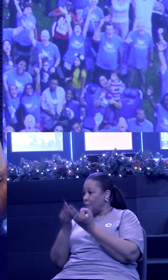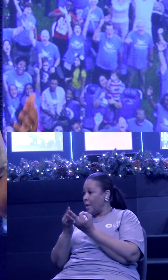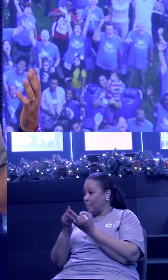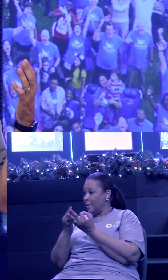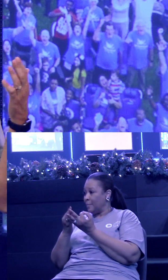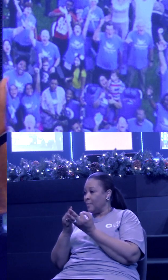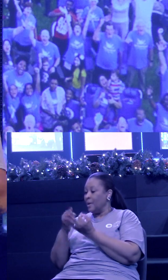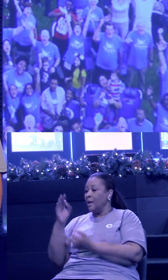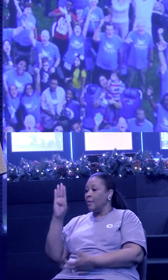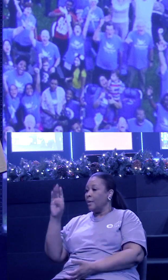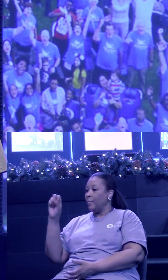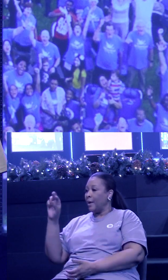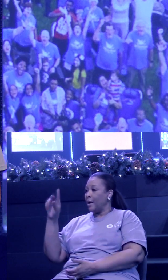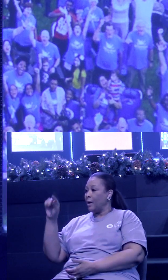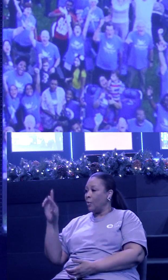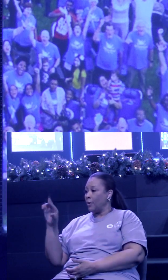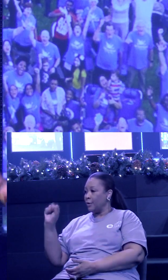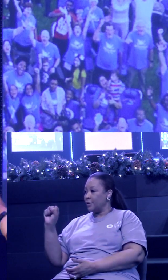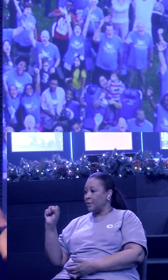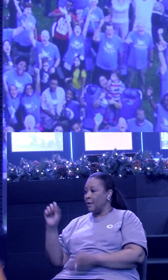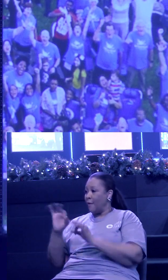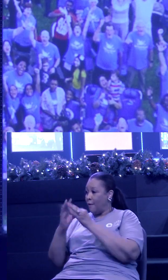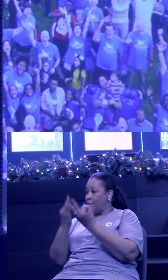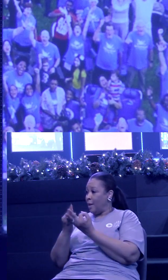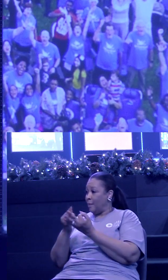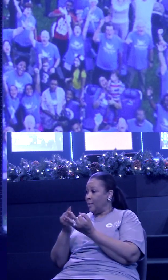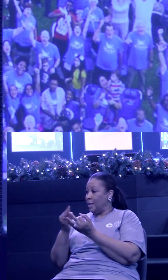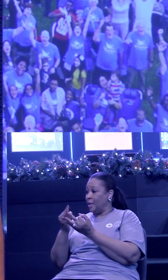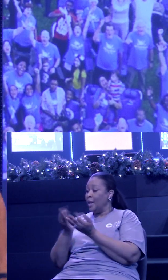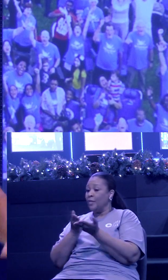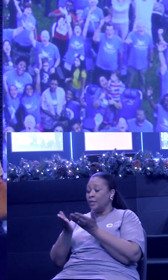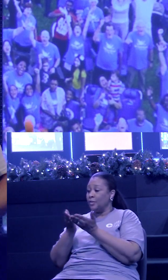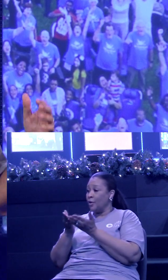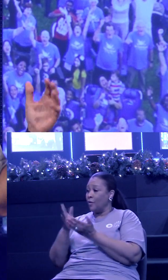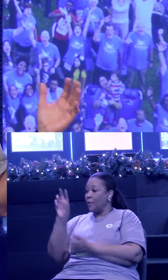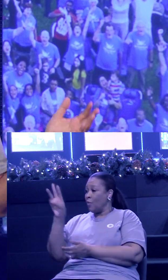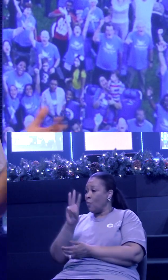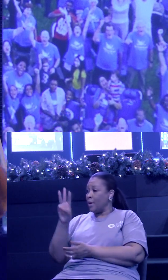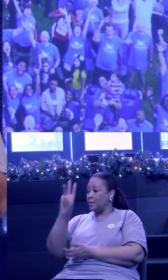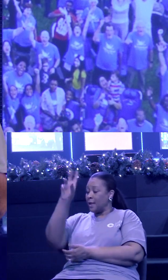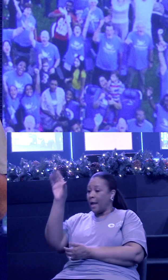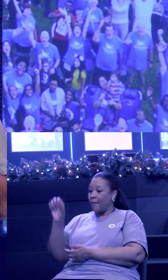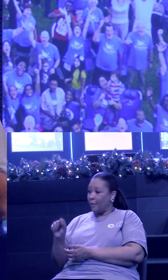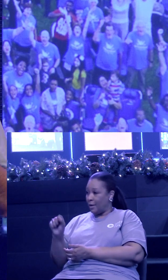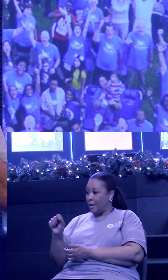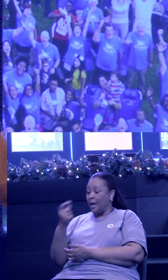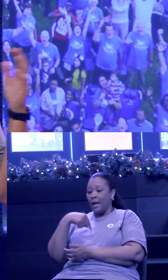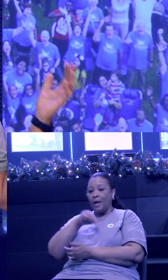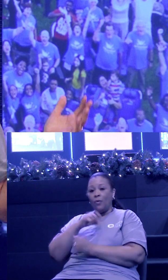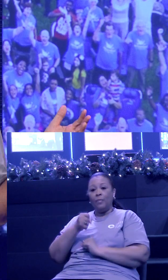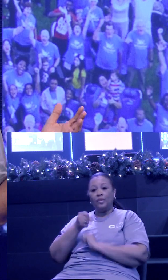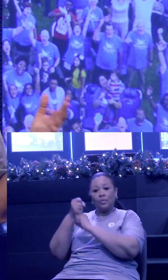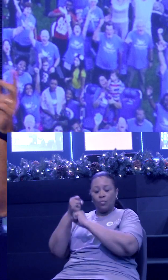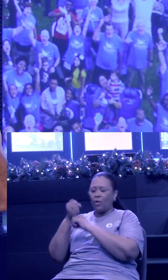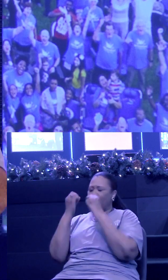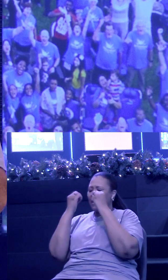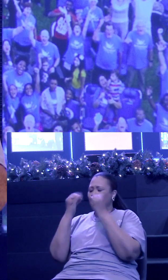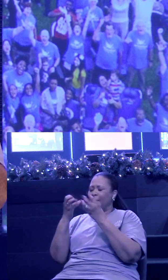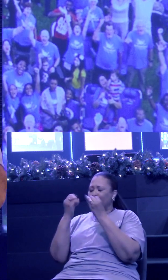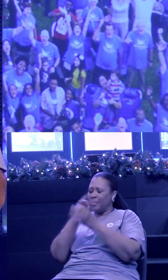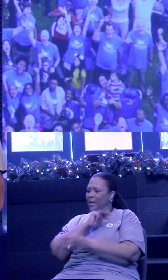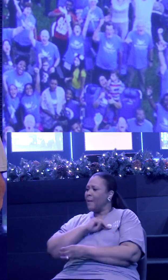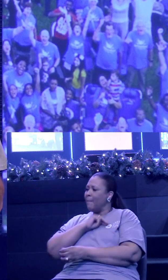Bowers are Team Expansion missionaries that are serving in West Africa. And we've been supporting just a lot of missionaries,